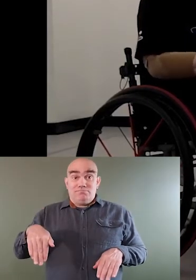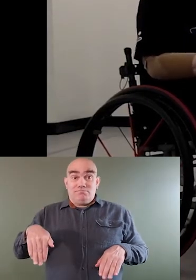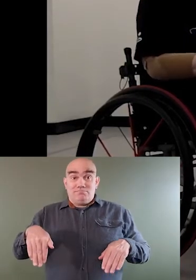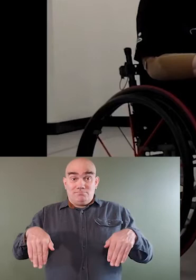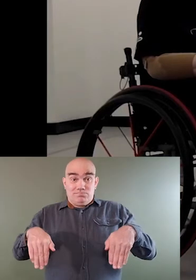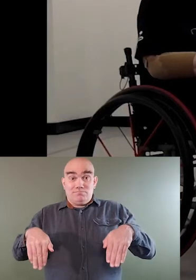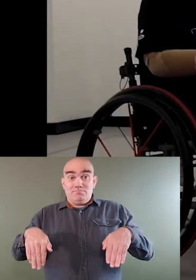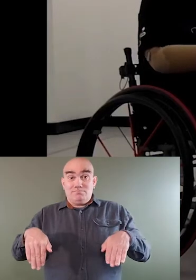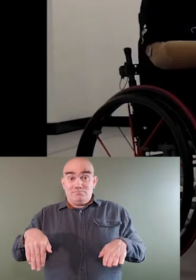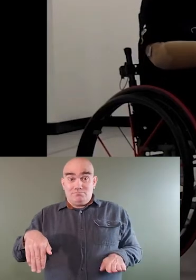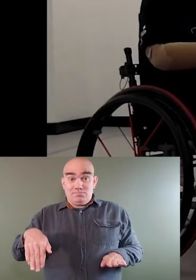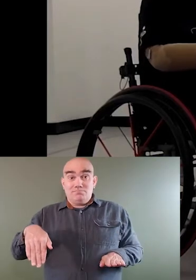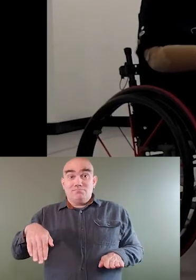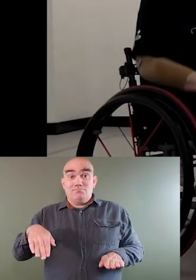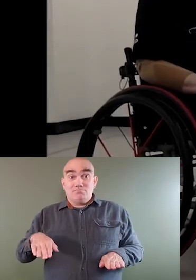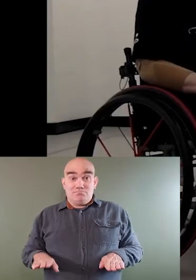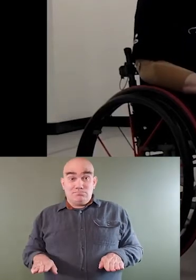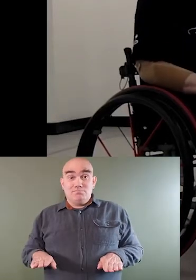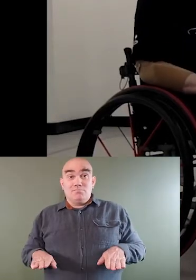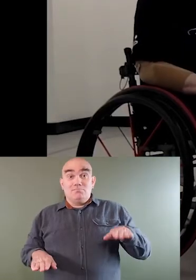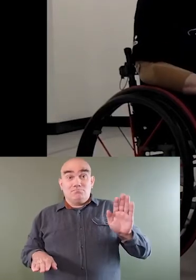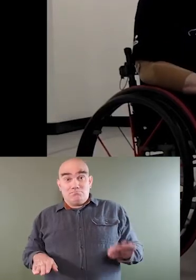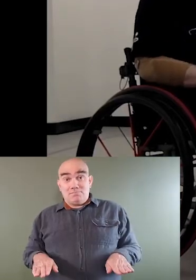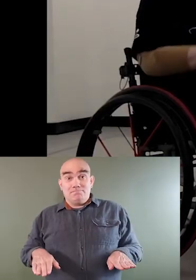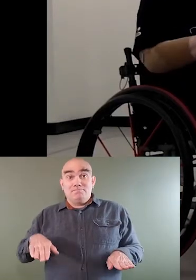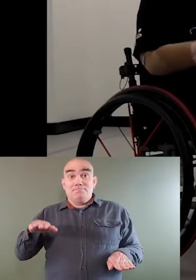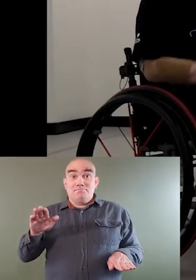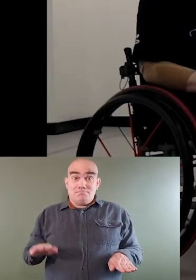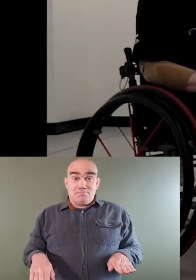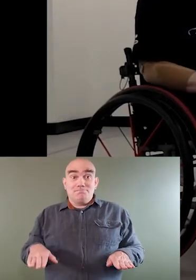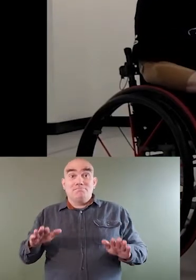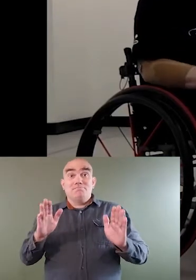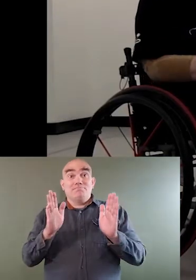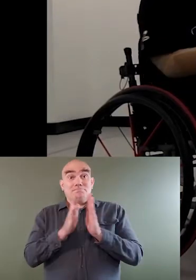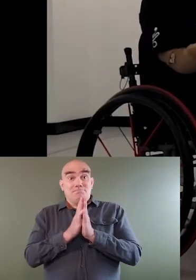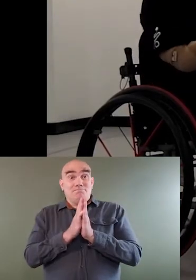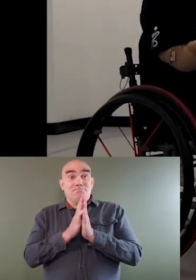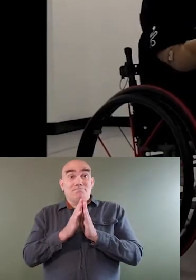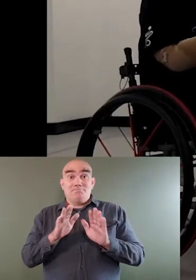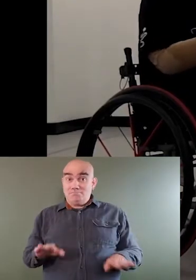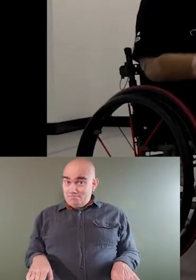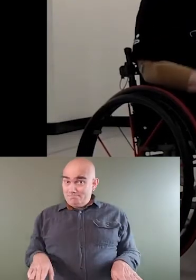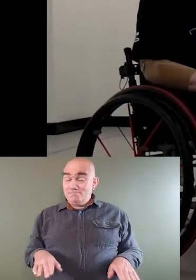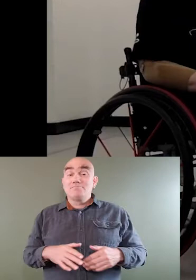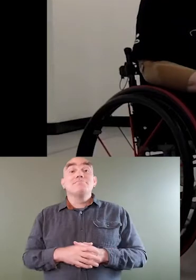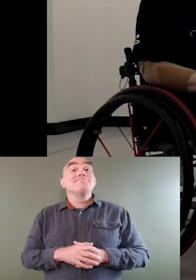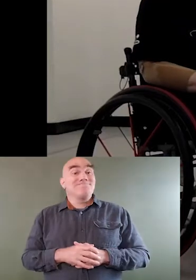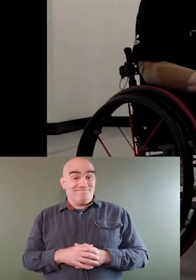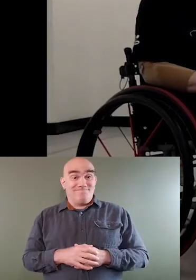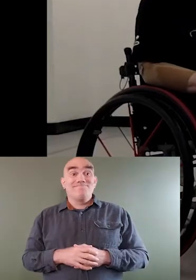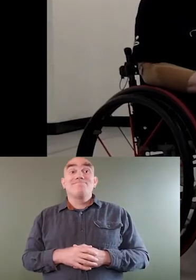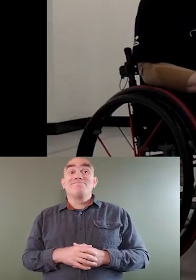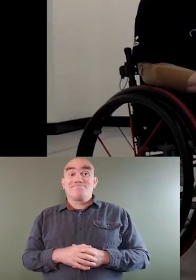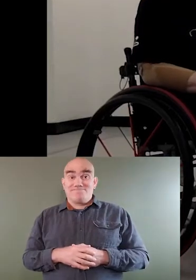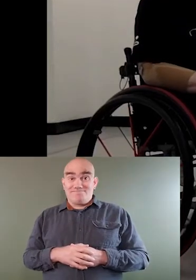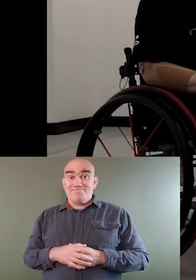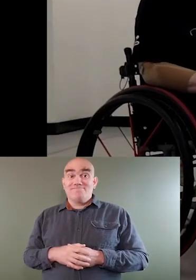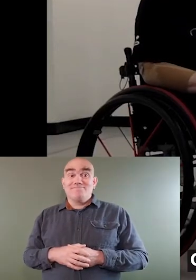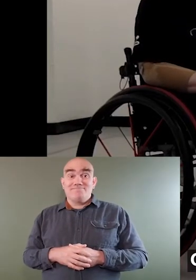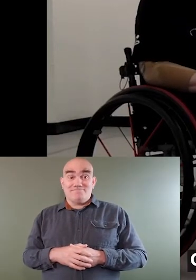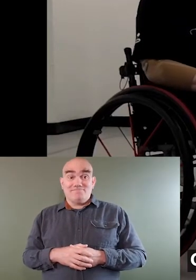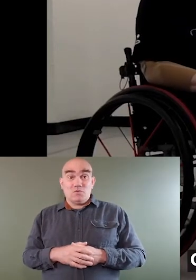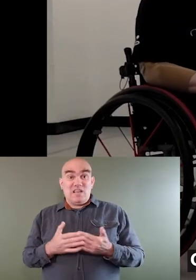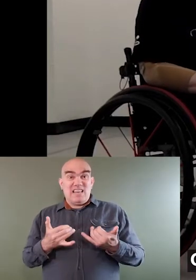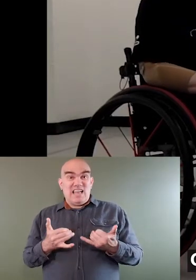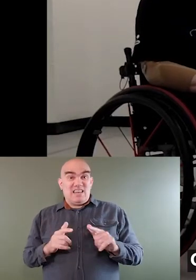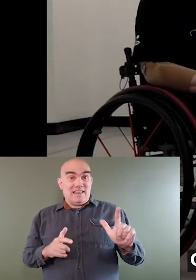Clap, heel, heel, stamp, stamp, clap, clap. Great,